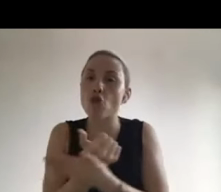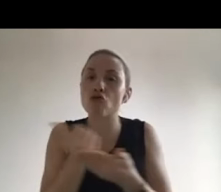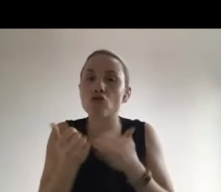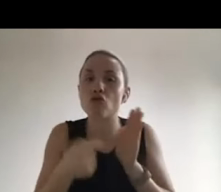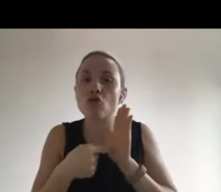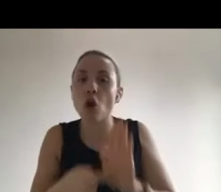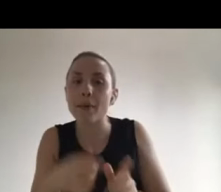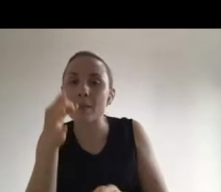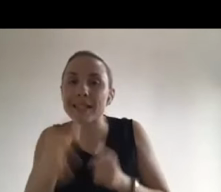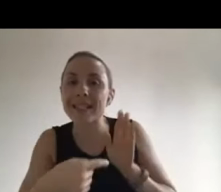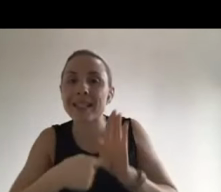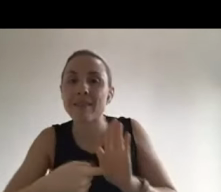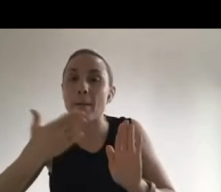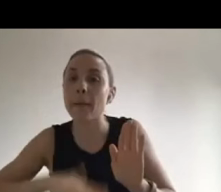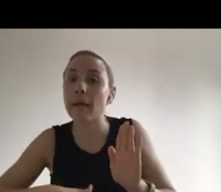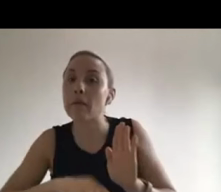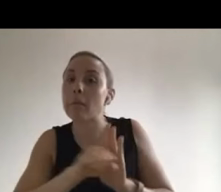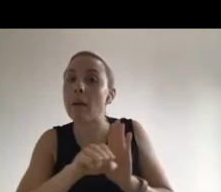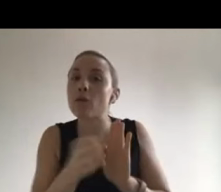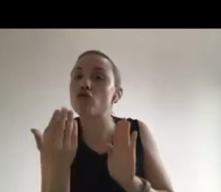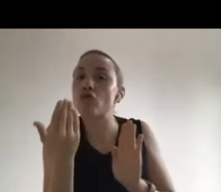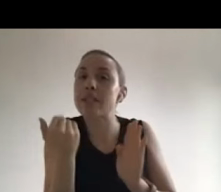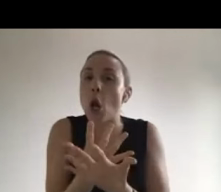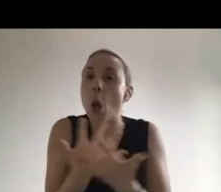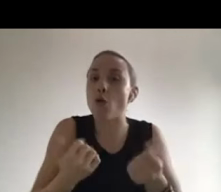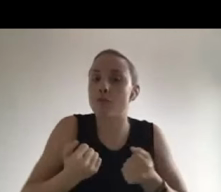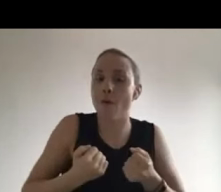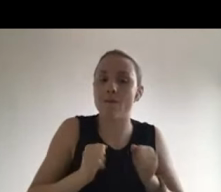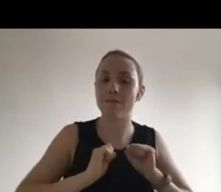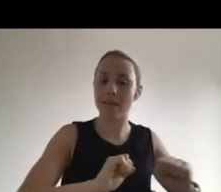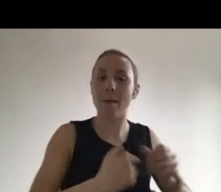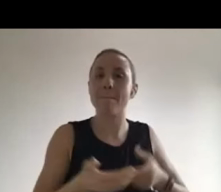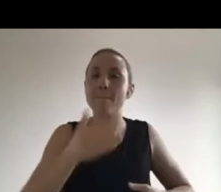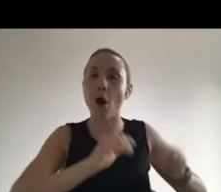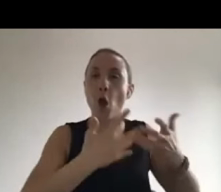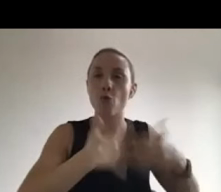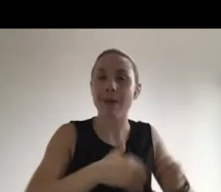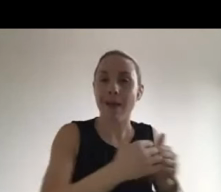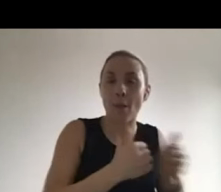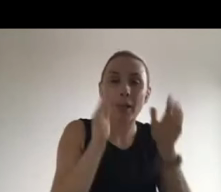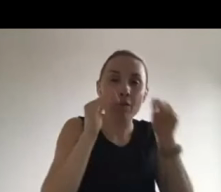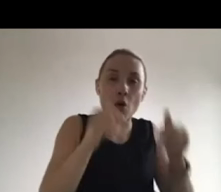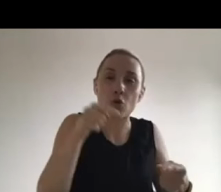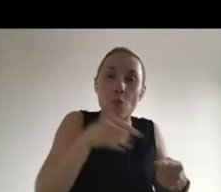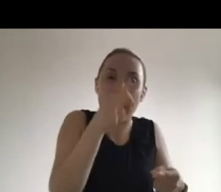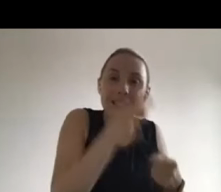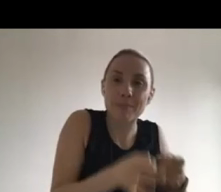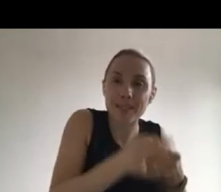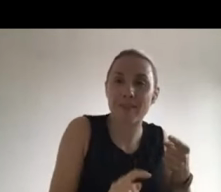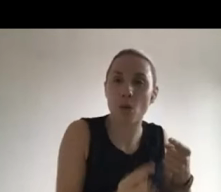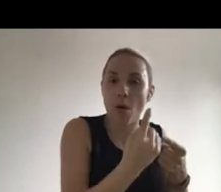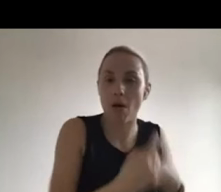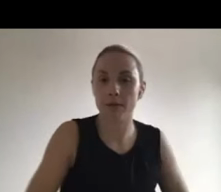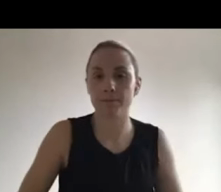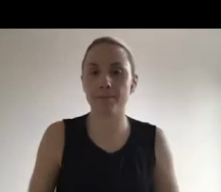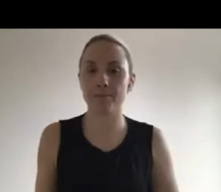approach that several of the biotech companies are currently focusing on. We've also made a model